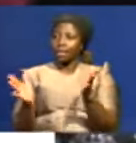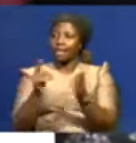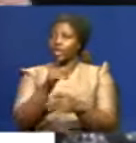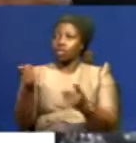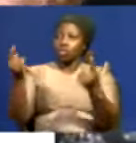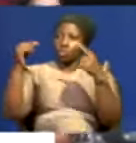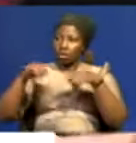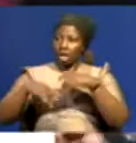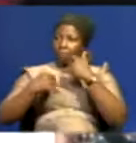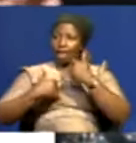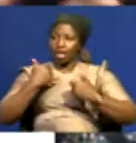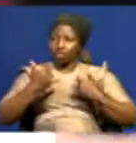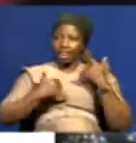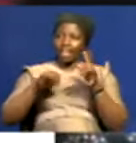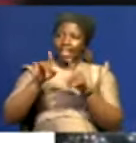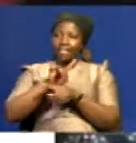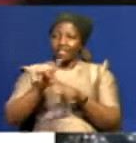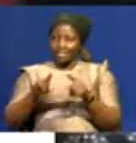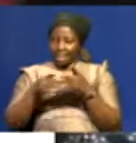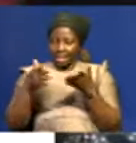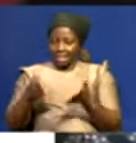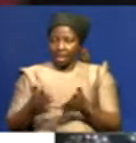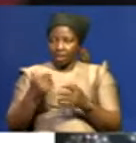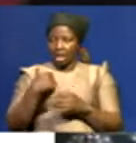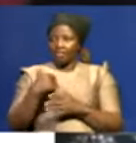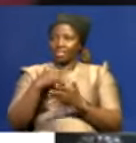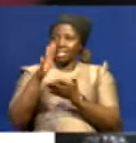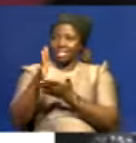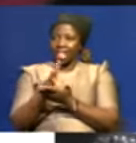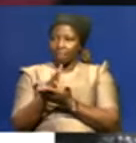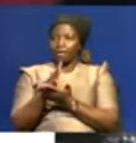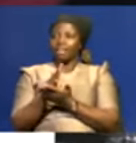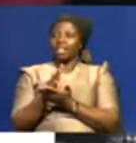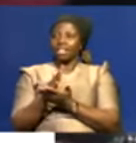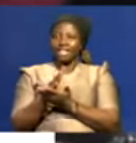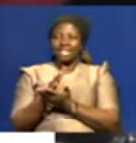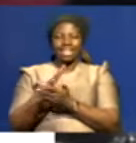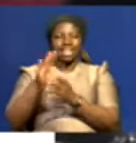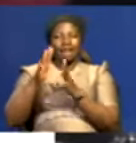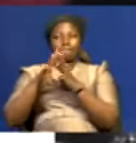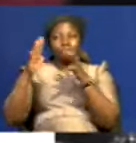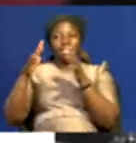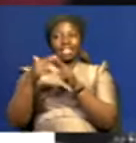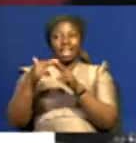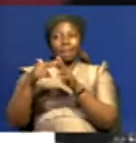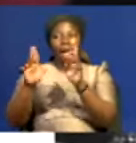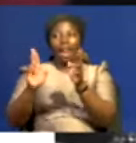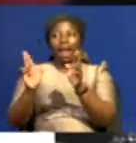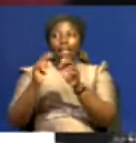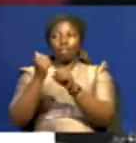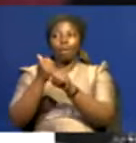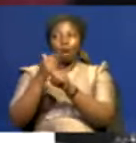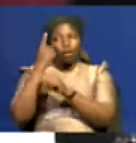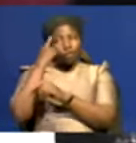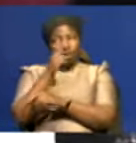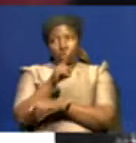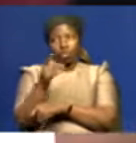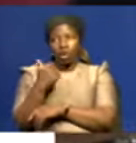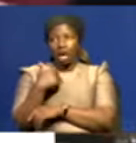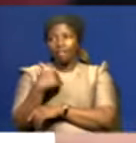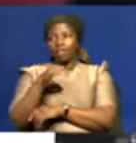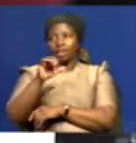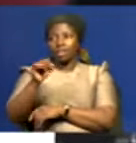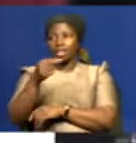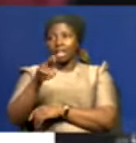here. Everything is here available for you. We have some great names lined up to perform for you. We have Akina Saru, you know